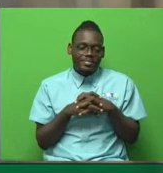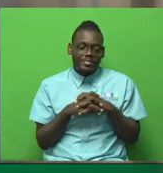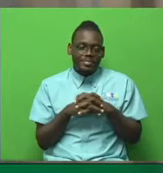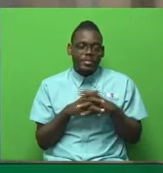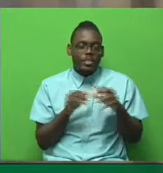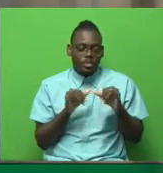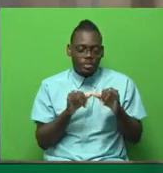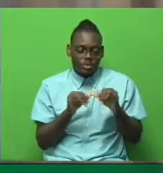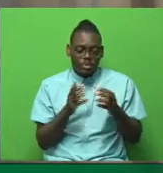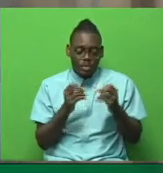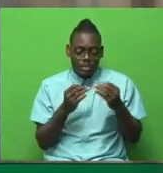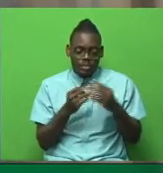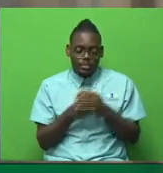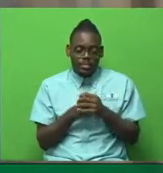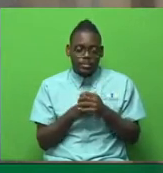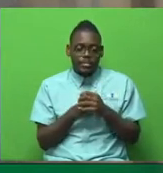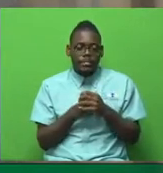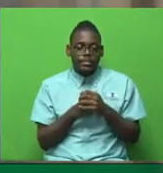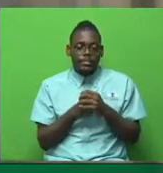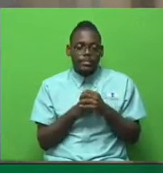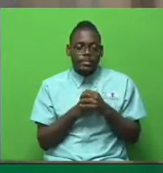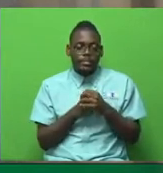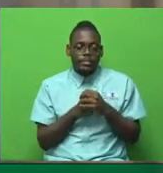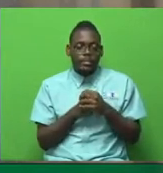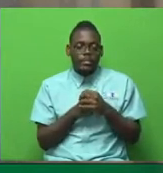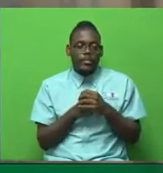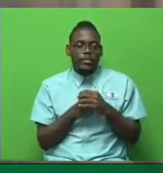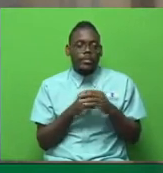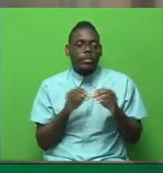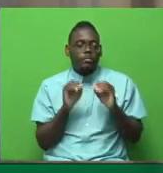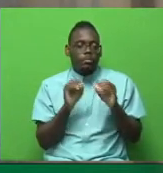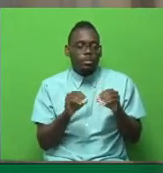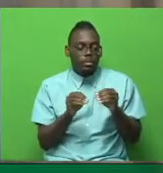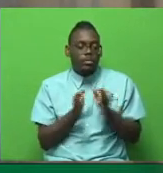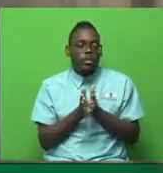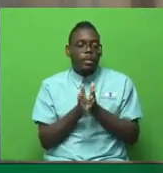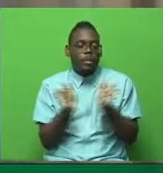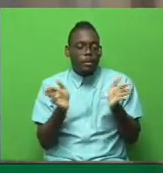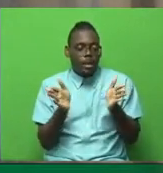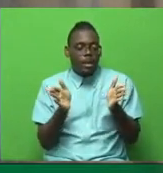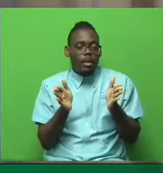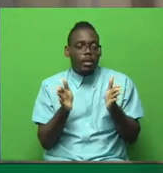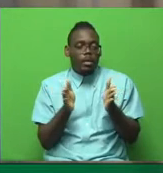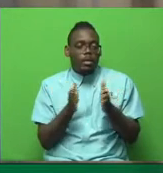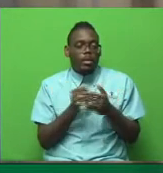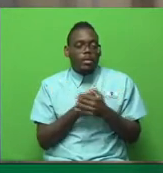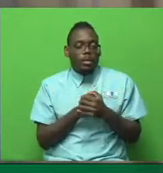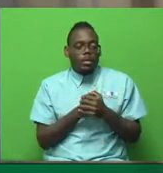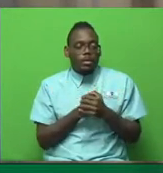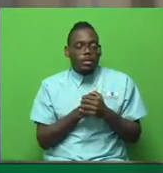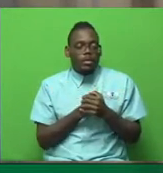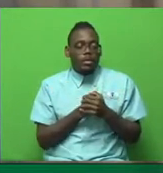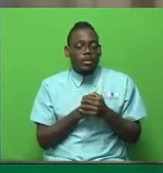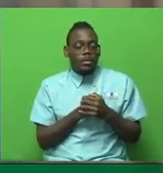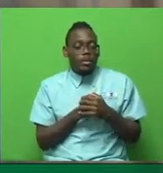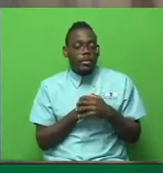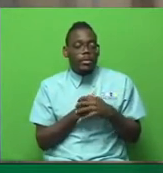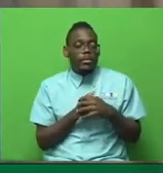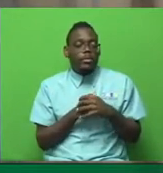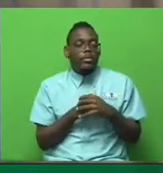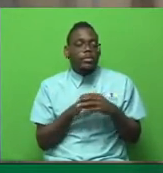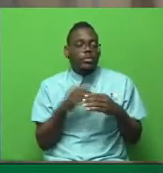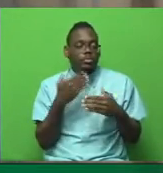that the date has not been made public but is contained in the standard and Poor's report of July 21st 2022.